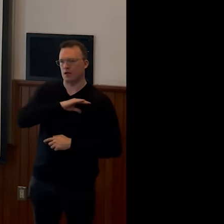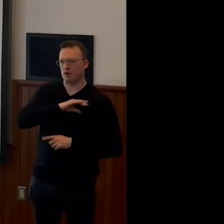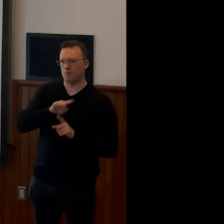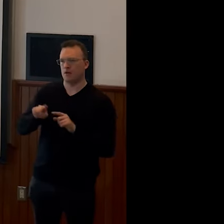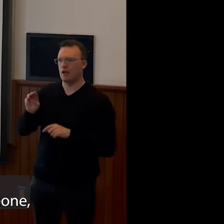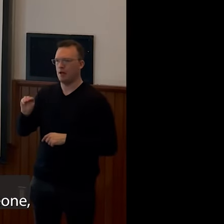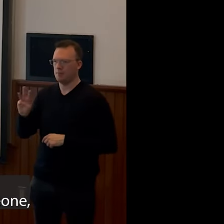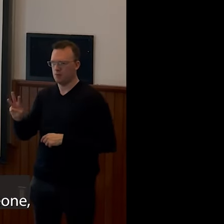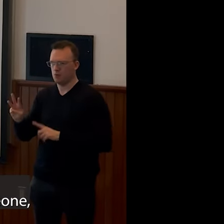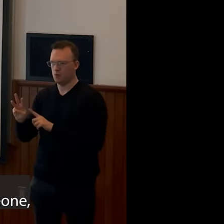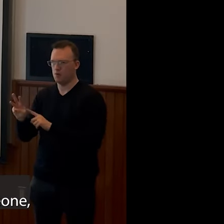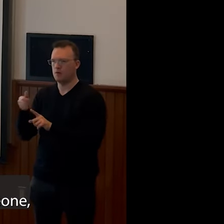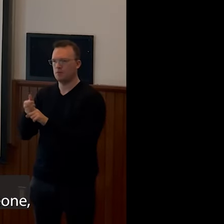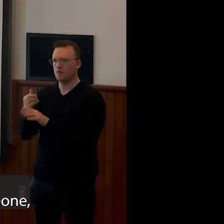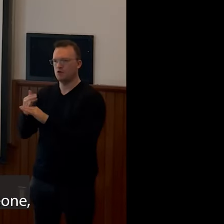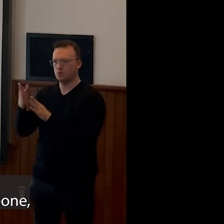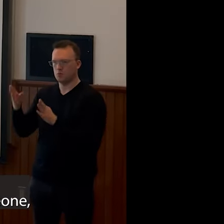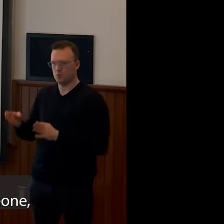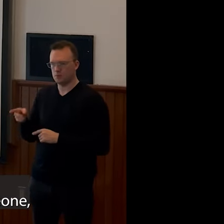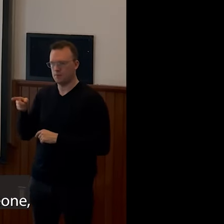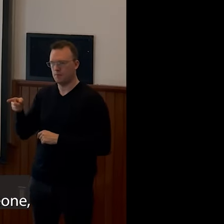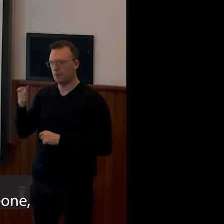MW is a German guy who